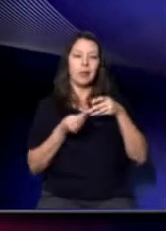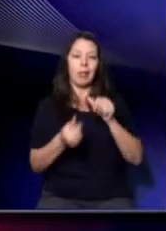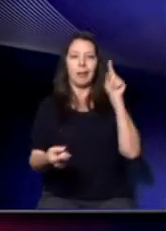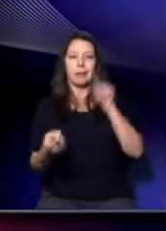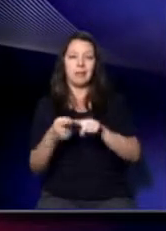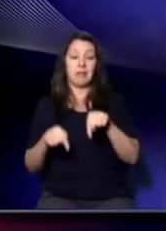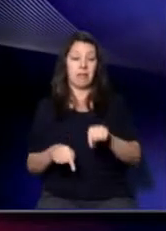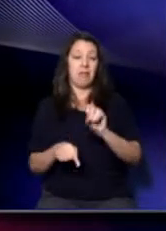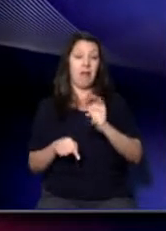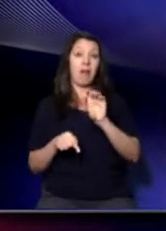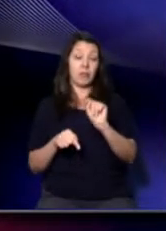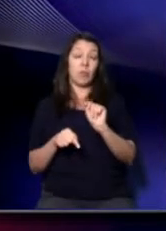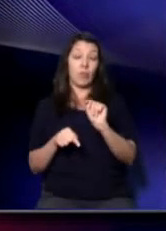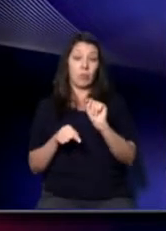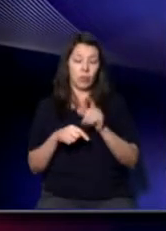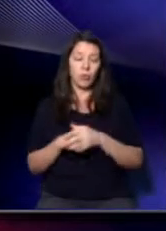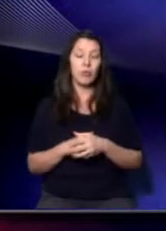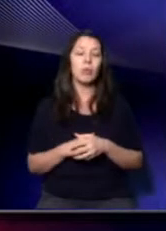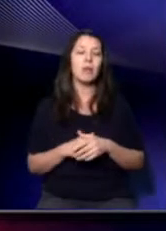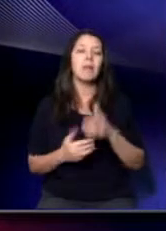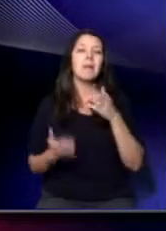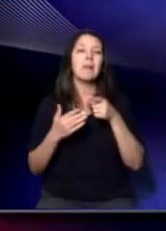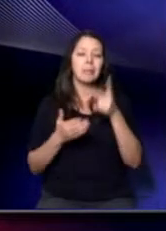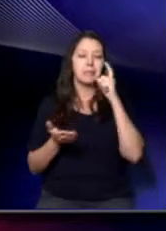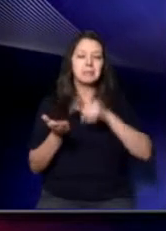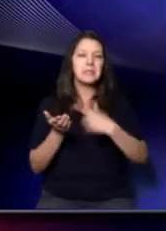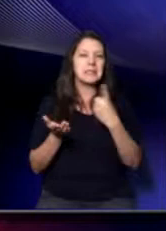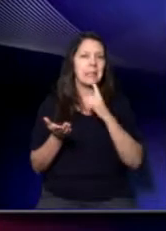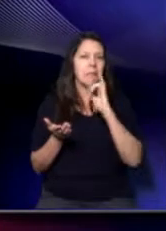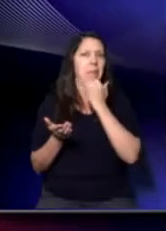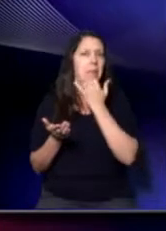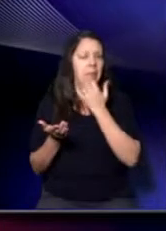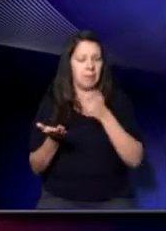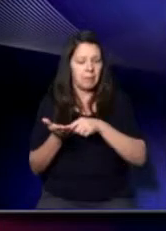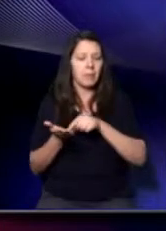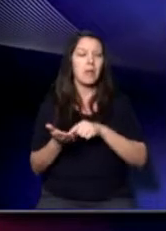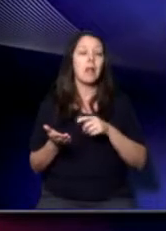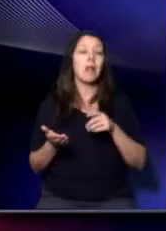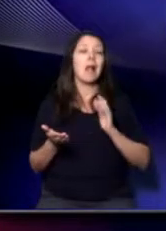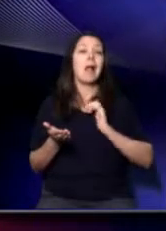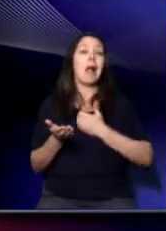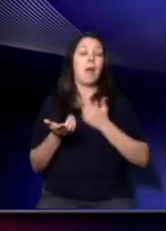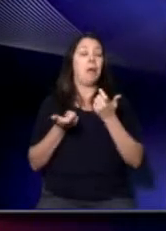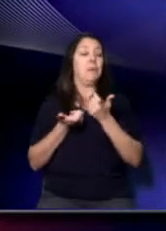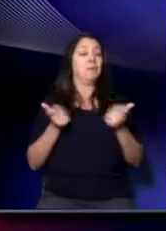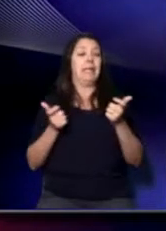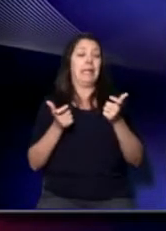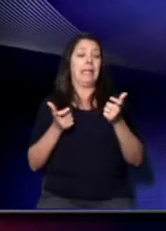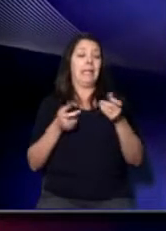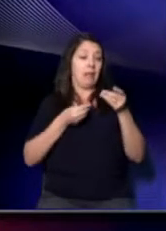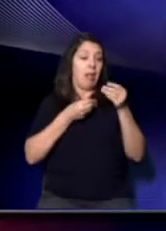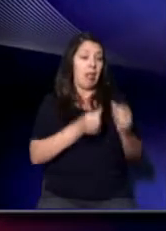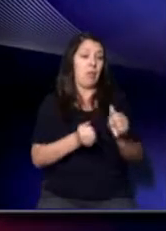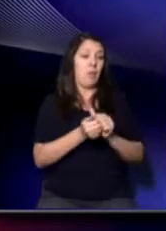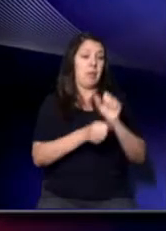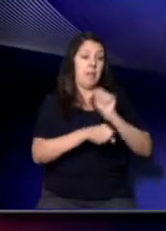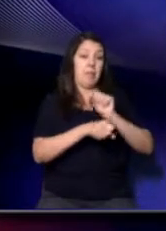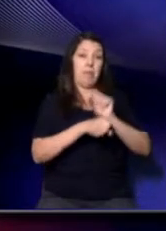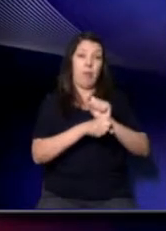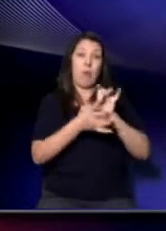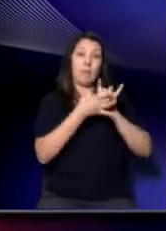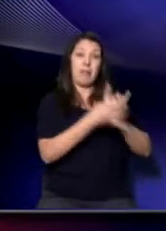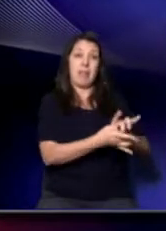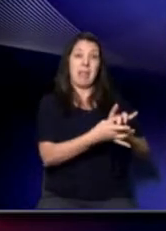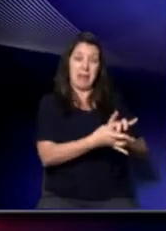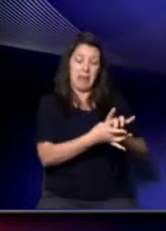October. You might see an anomaly there. You'll notice that our biggest cost is personal service and employee related, and then